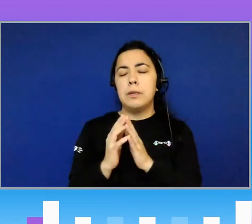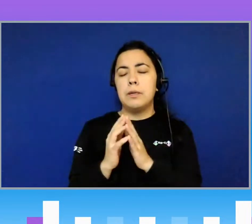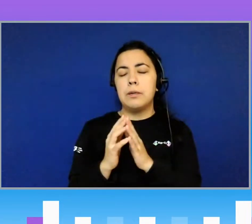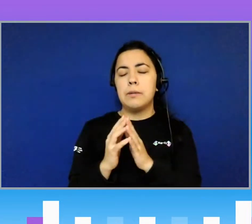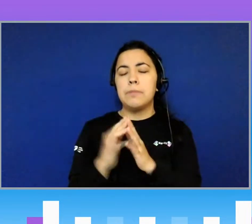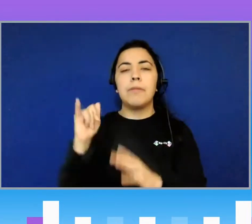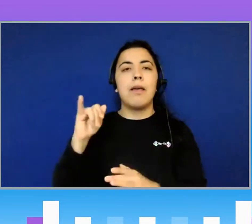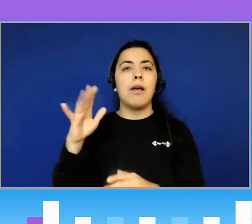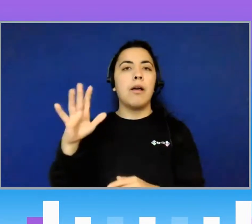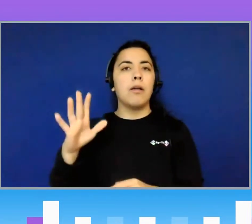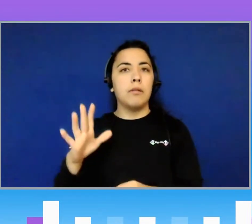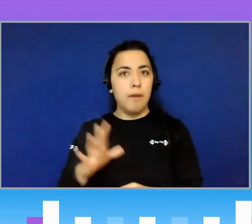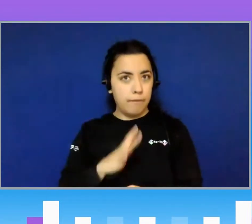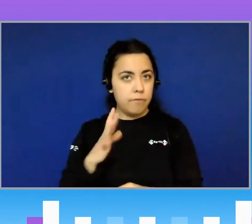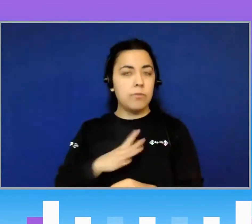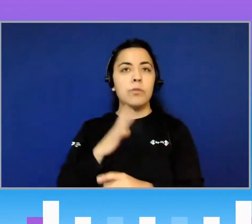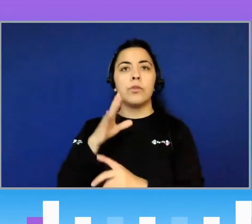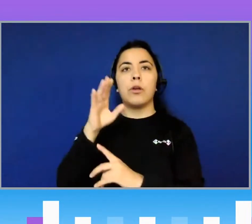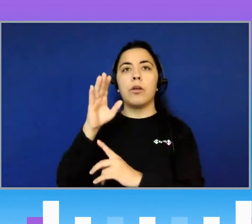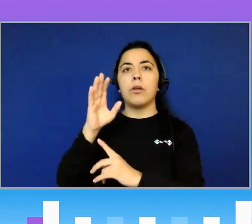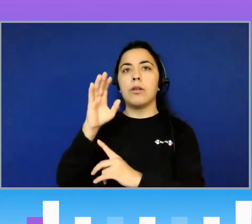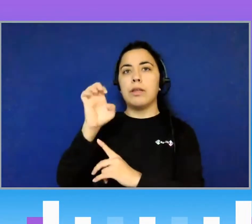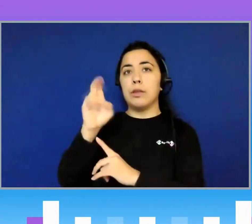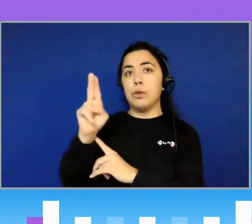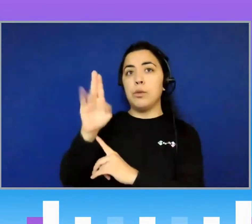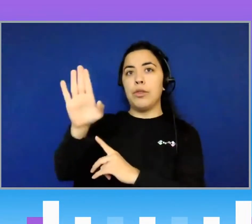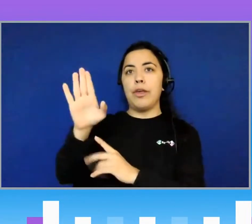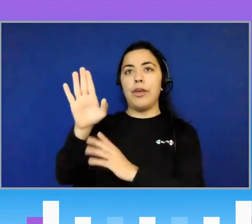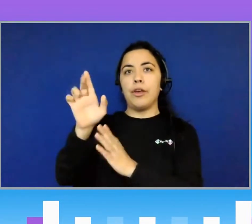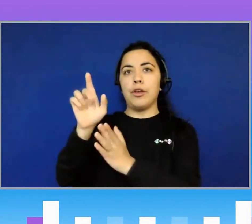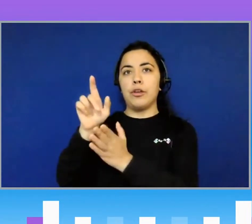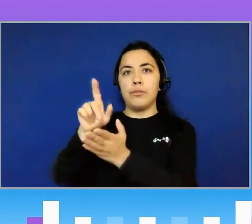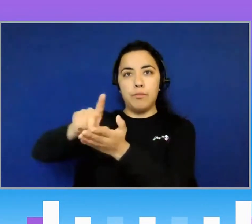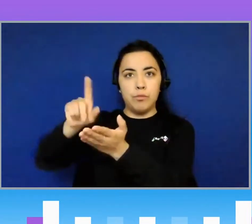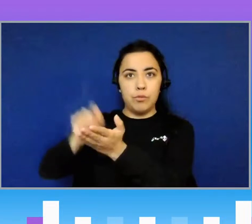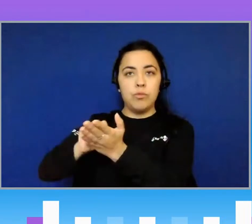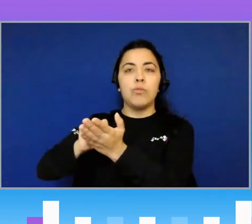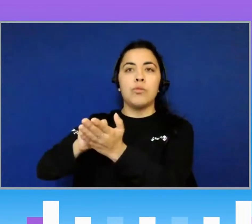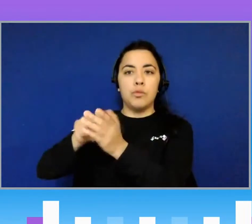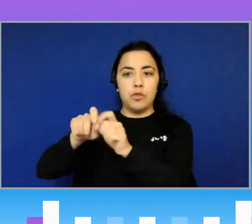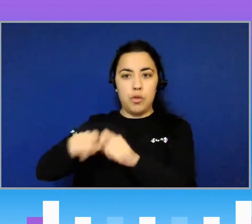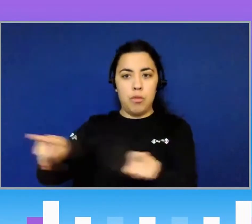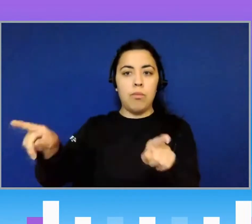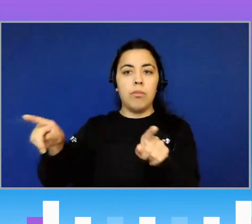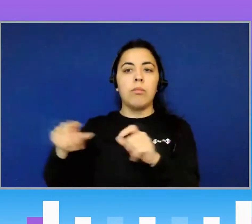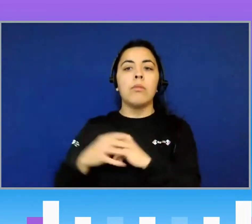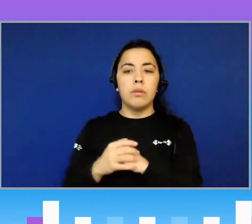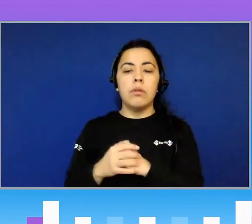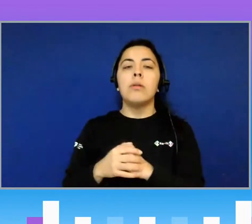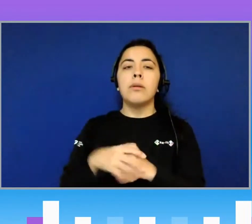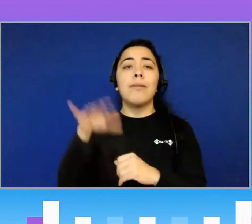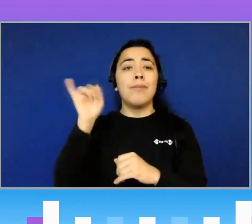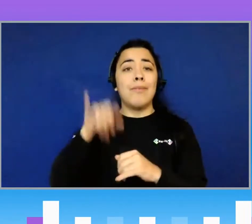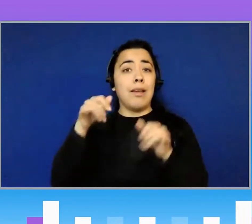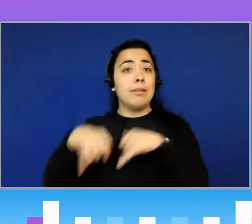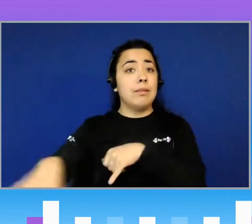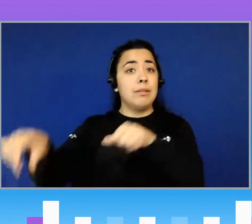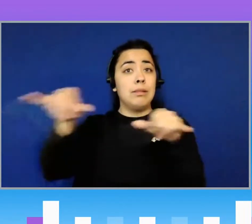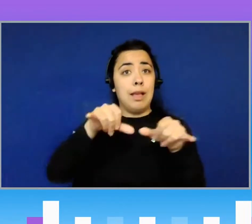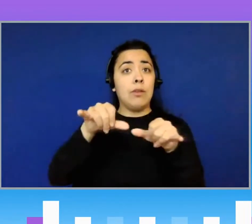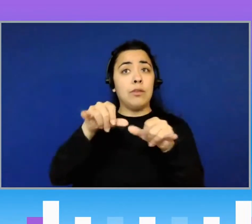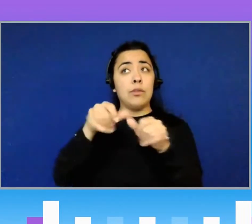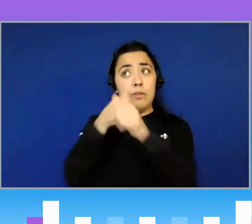official journal of the European Union. Only then those standards, applicability, the application of those standards,